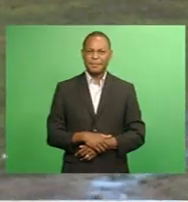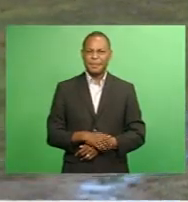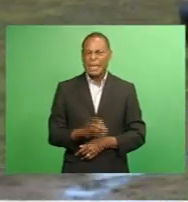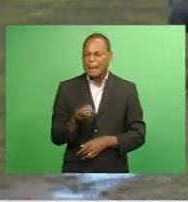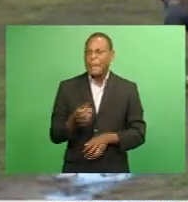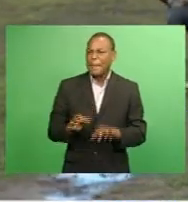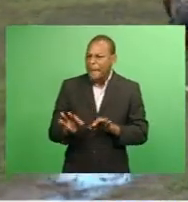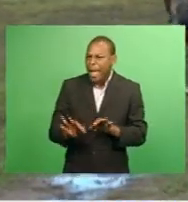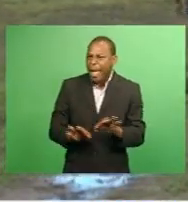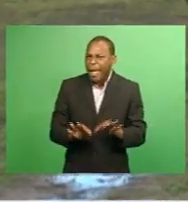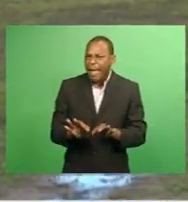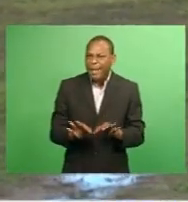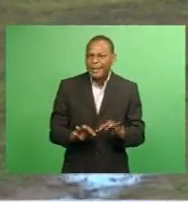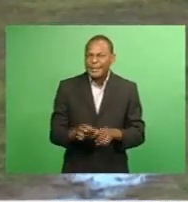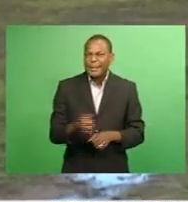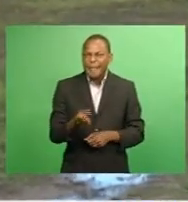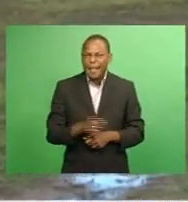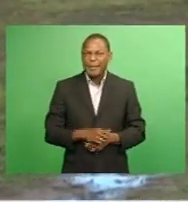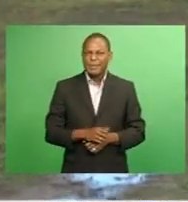of food packs,